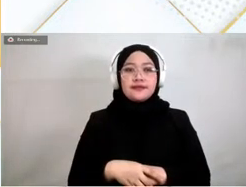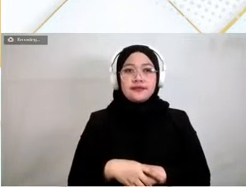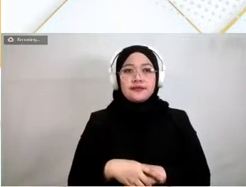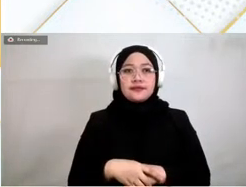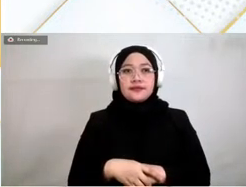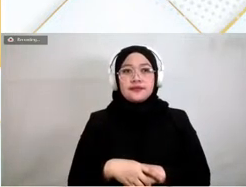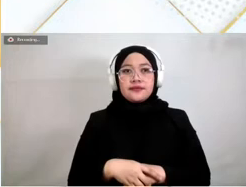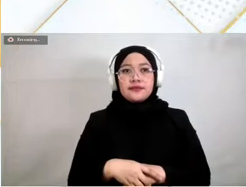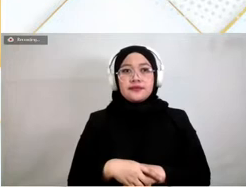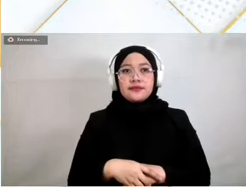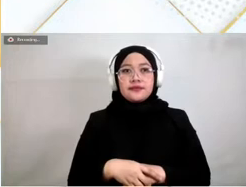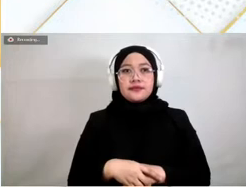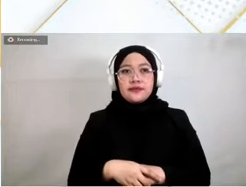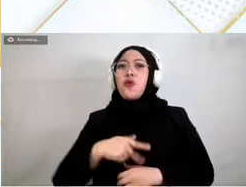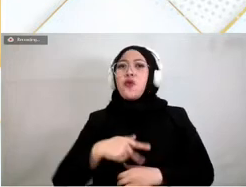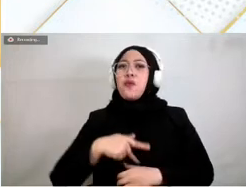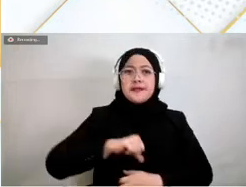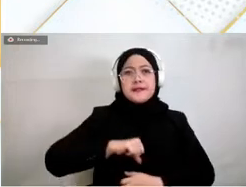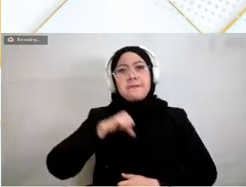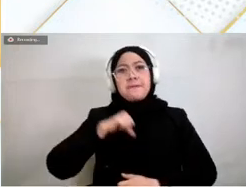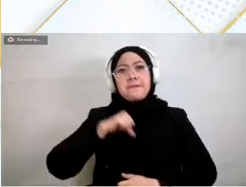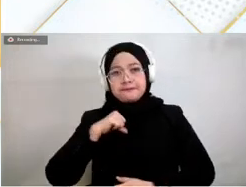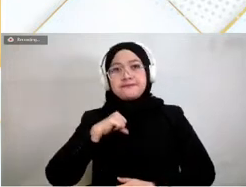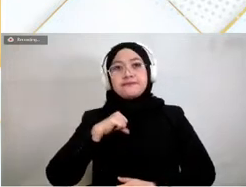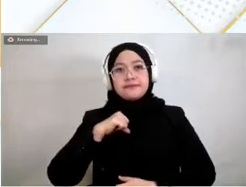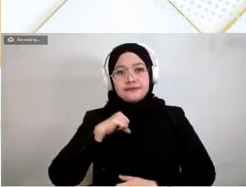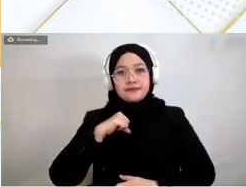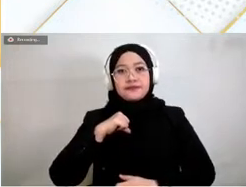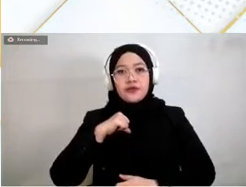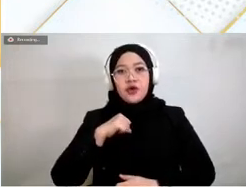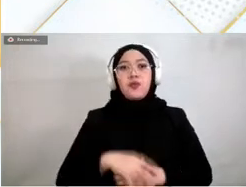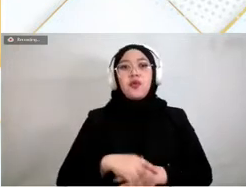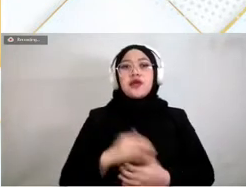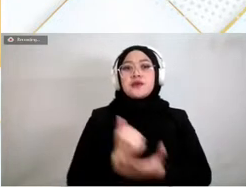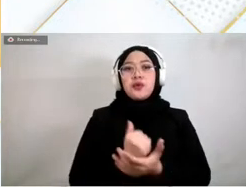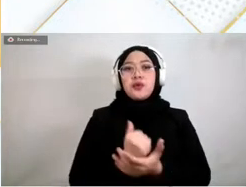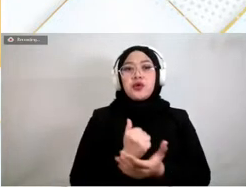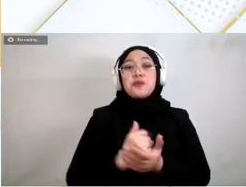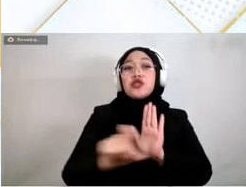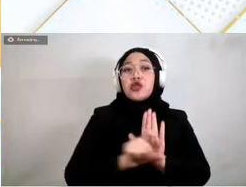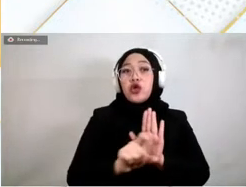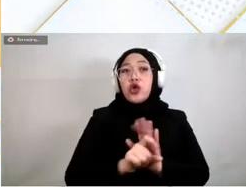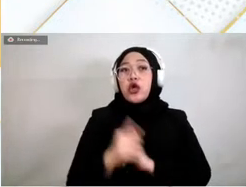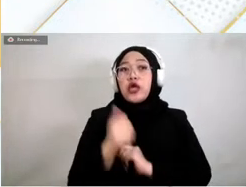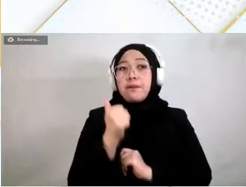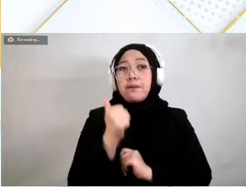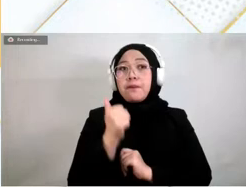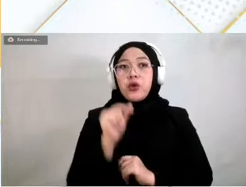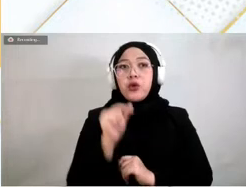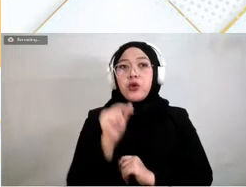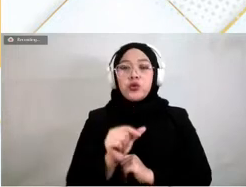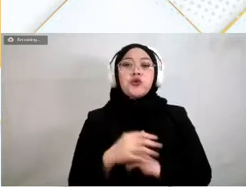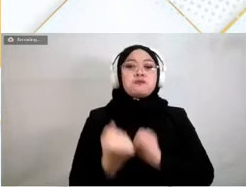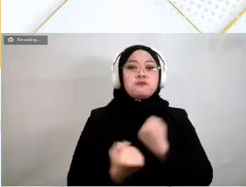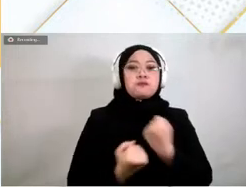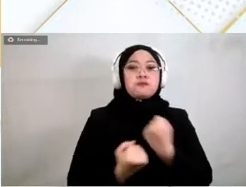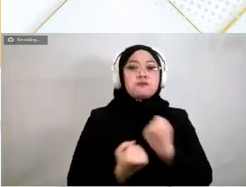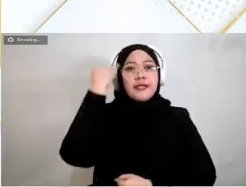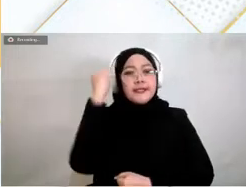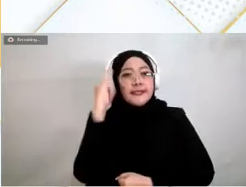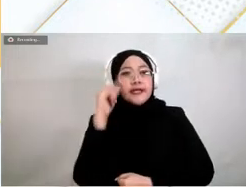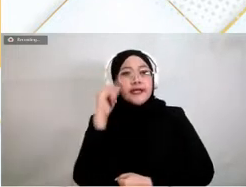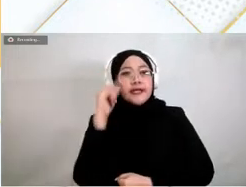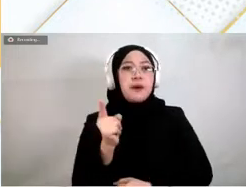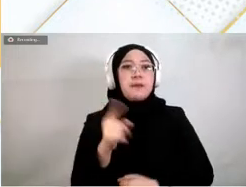confident that there are countless models on cooperation and ideas that can